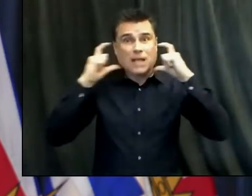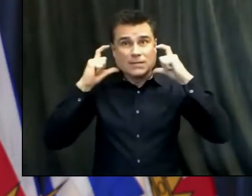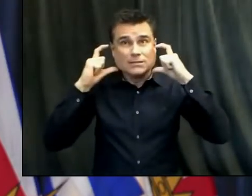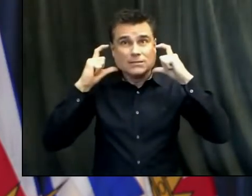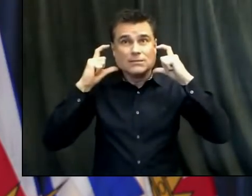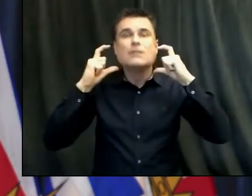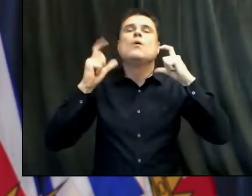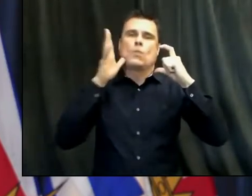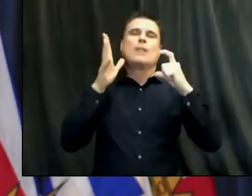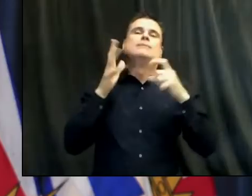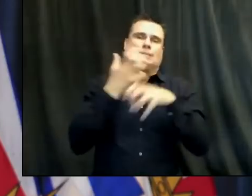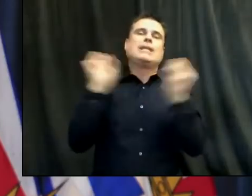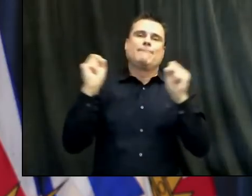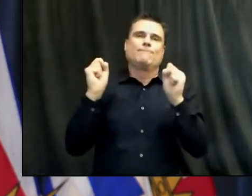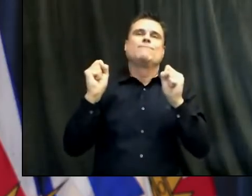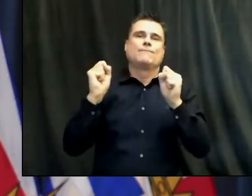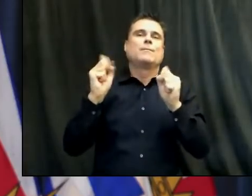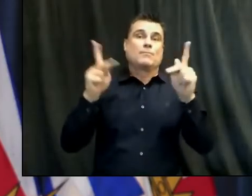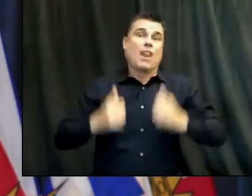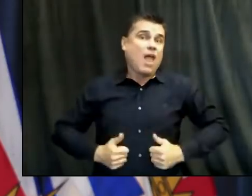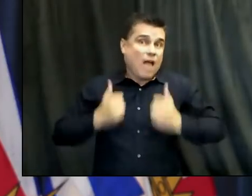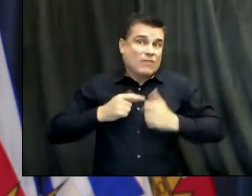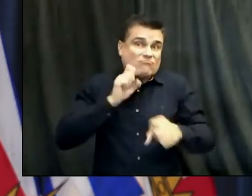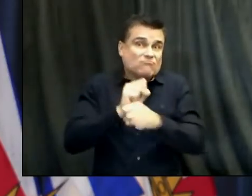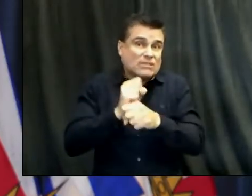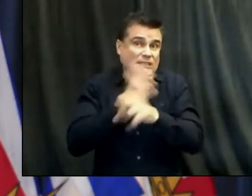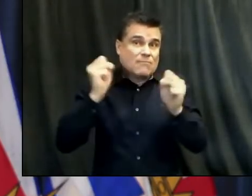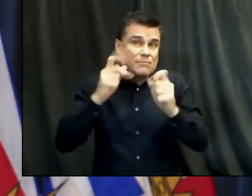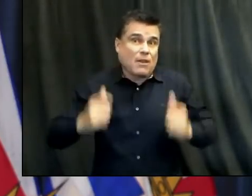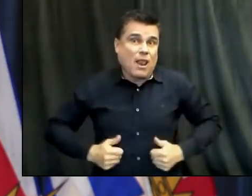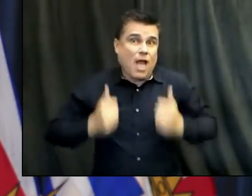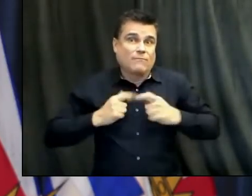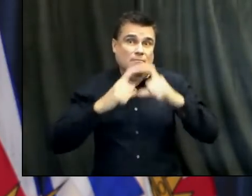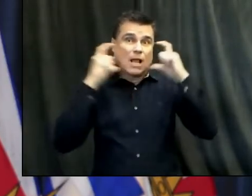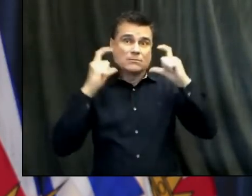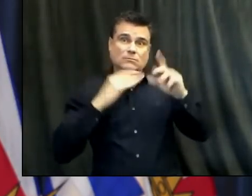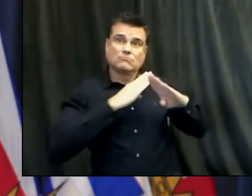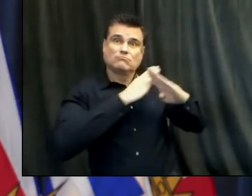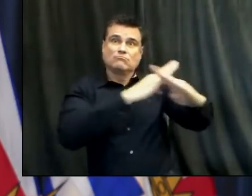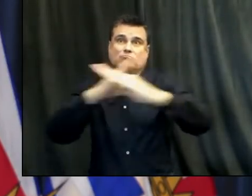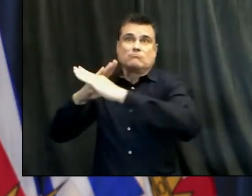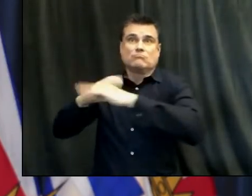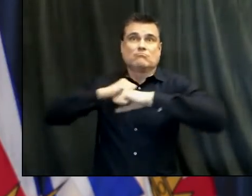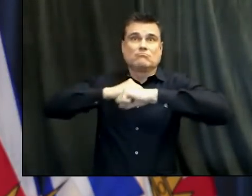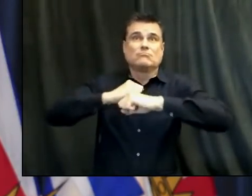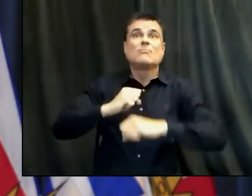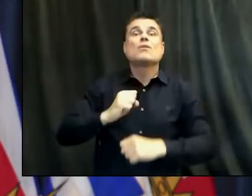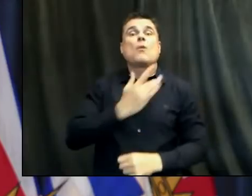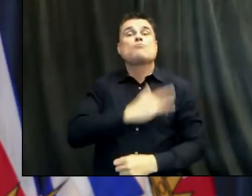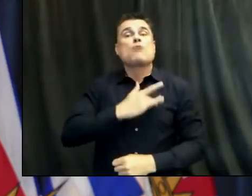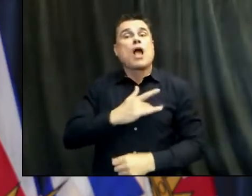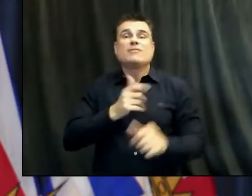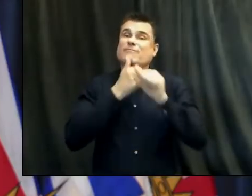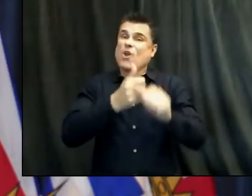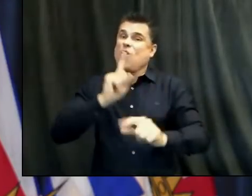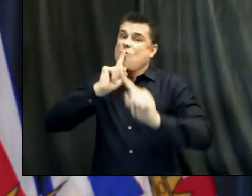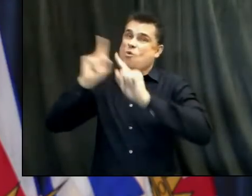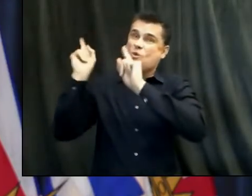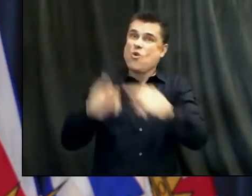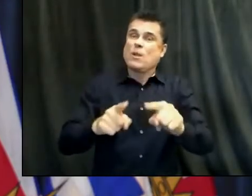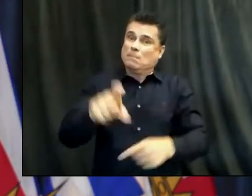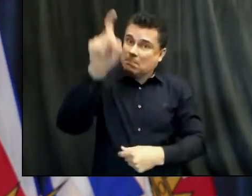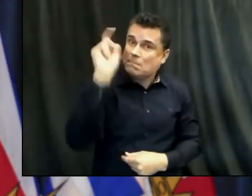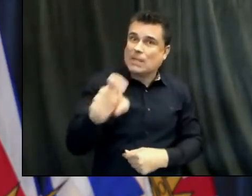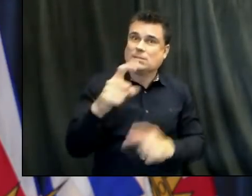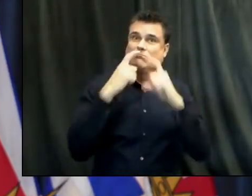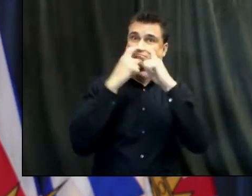And it's a provincial order as well. That staying home when we're sick saves lives. That washing our hands saves lives. That